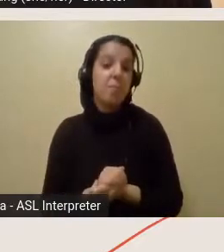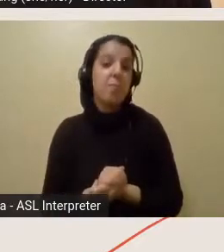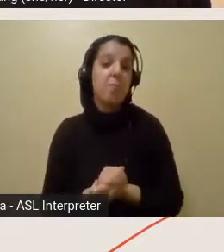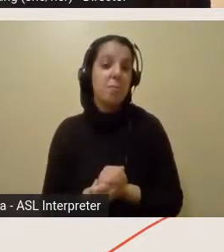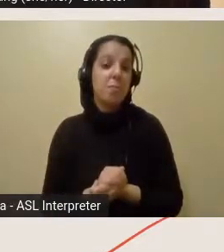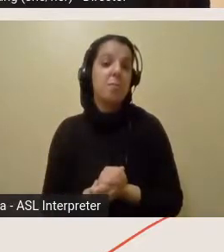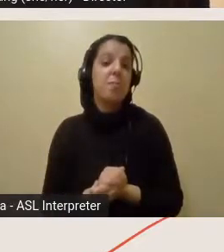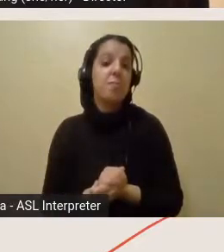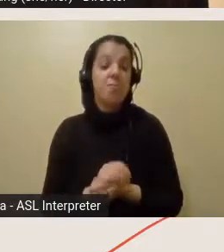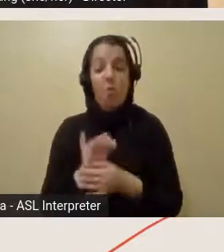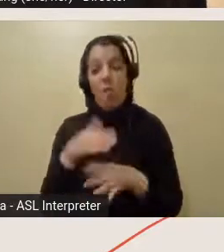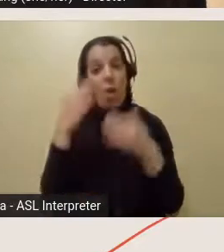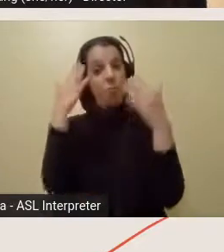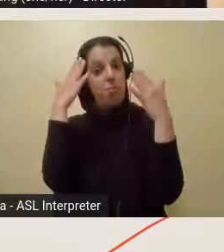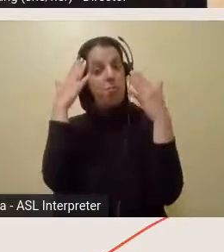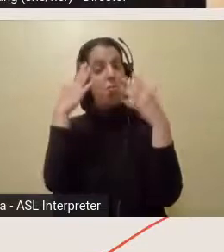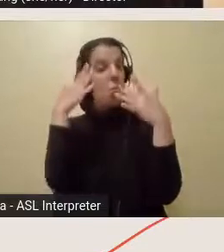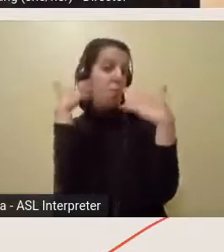we could move towards in the film.